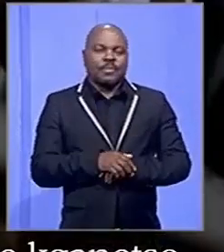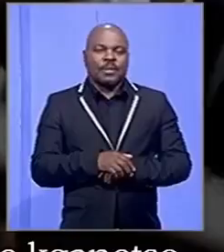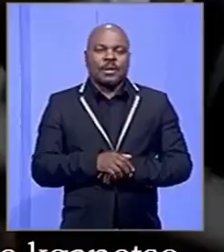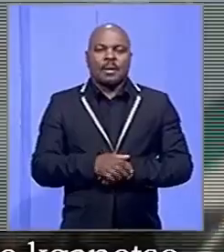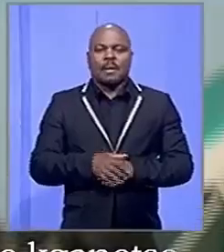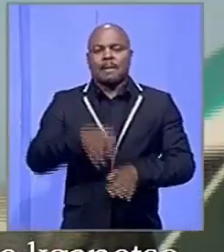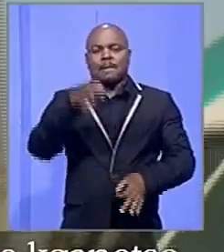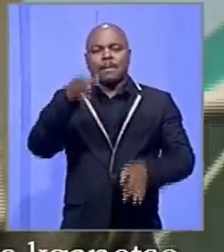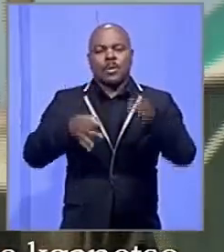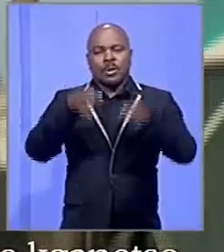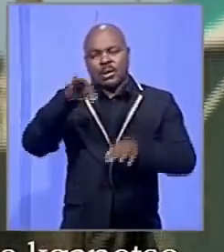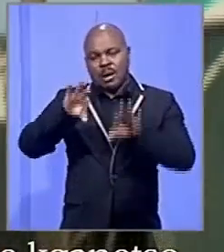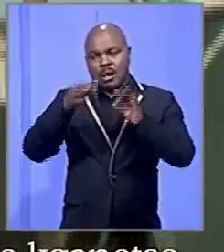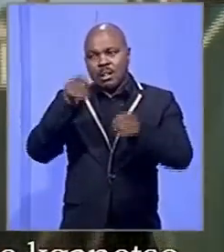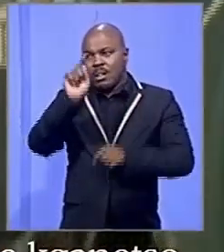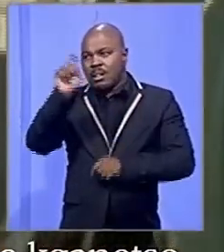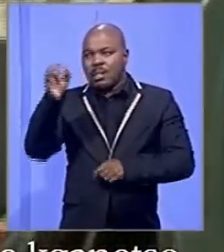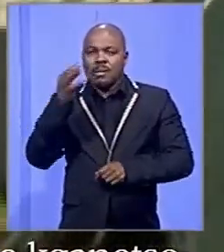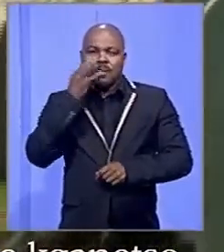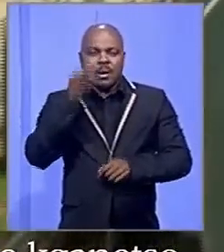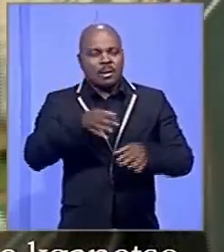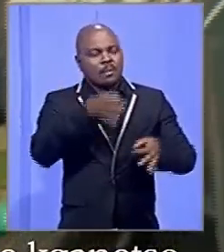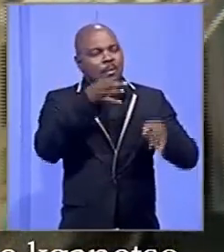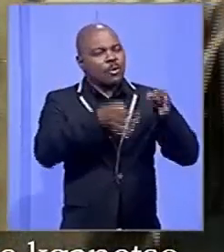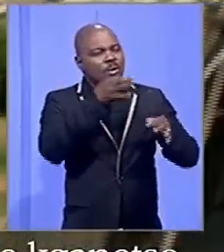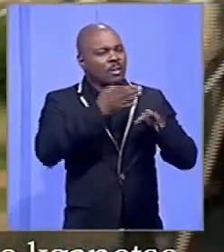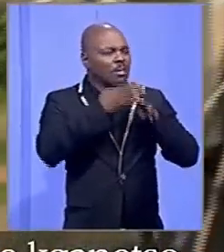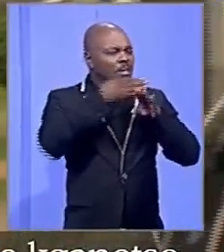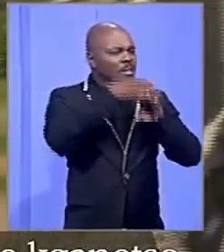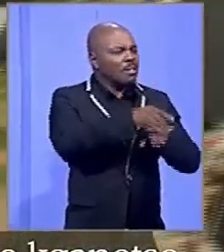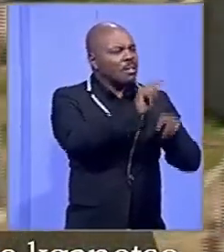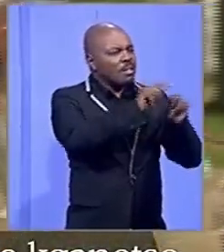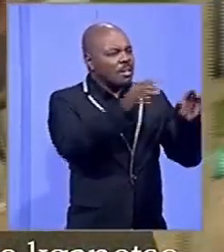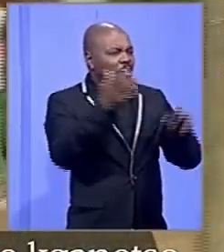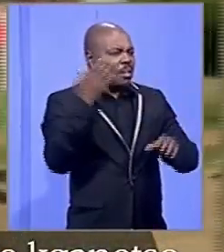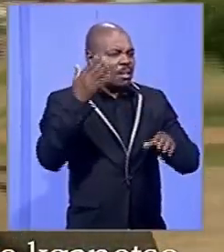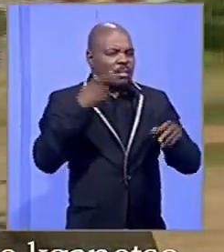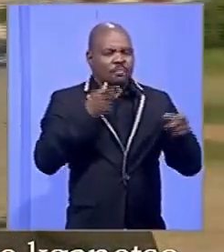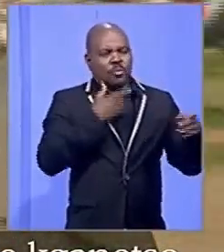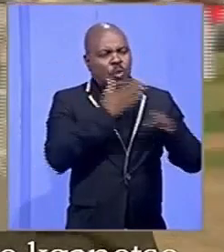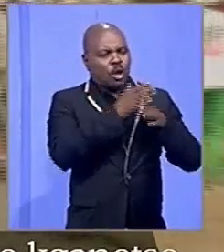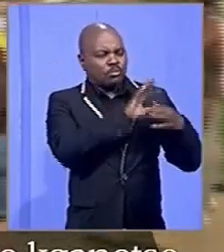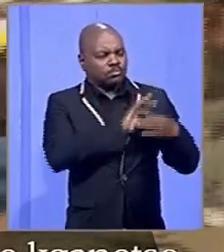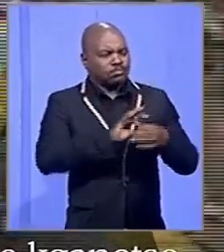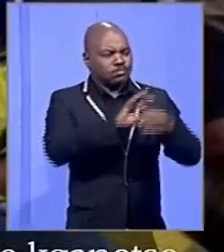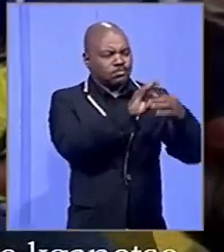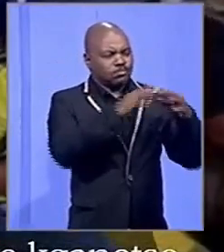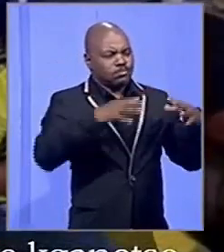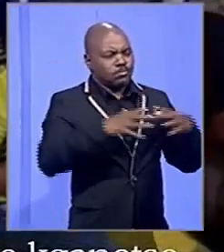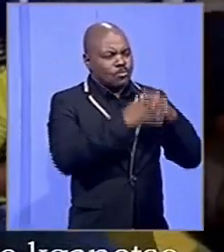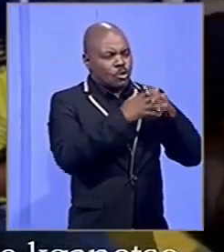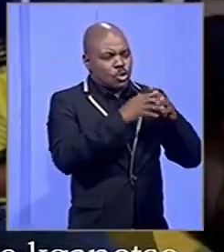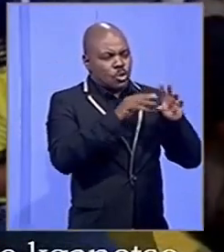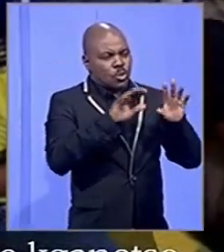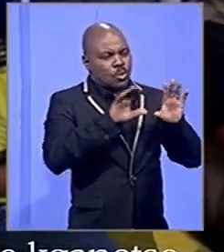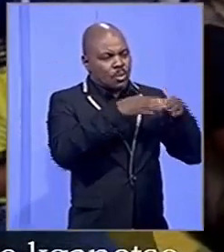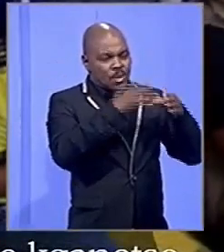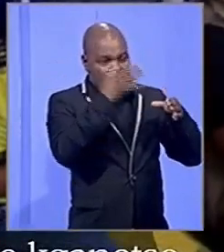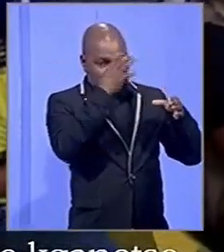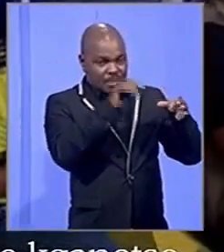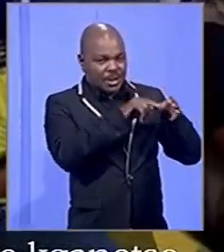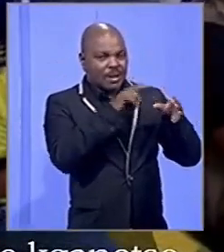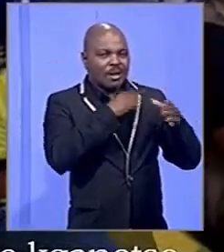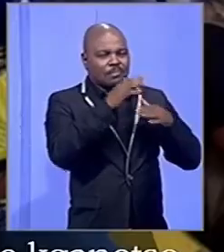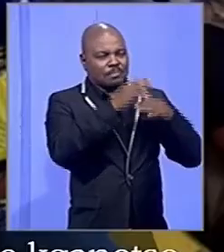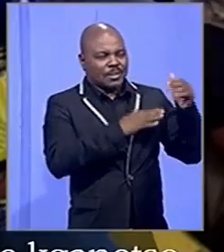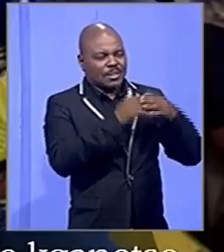ba dipolotiki ba re bosela mapa ba sepolotiki jwa maloba bo bo dirisanang ga jana mo pusong ya motlhakanelwa ke ka go sešwa